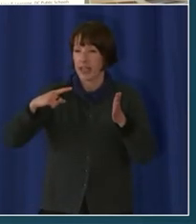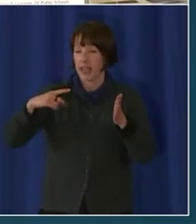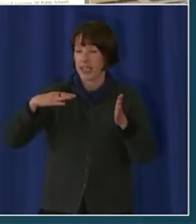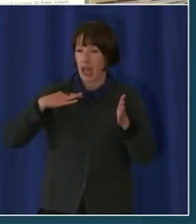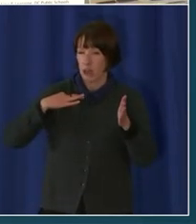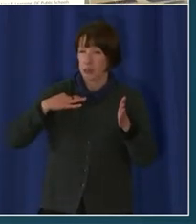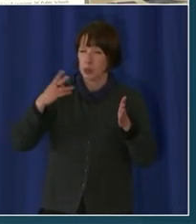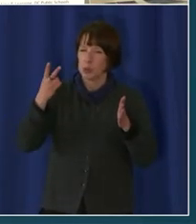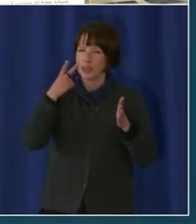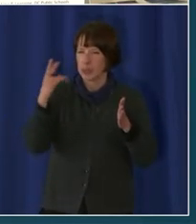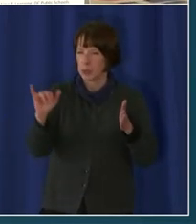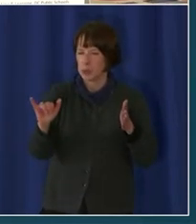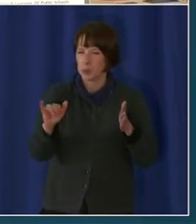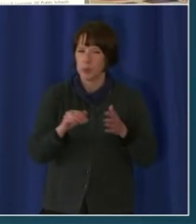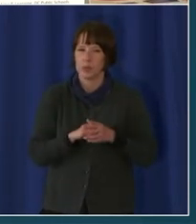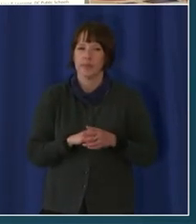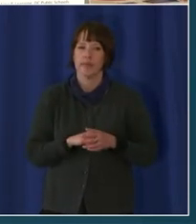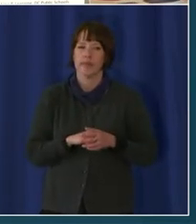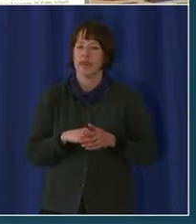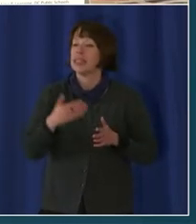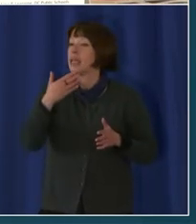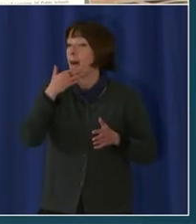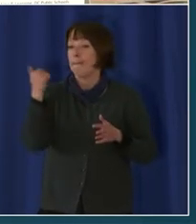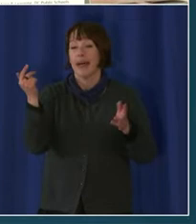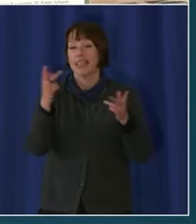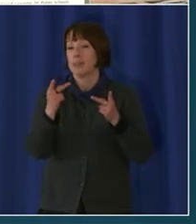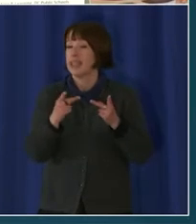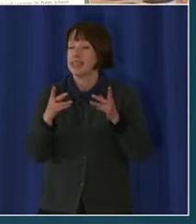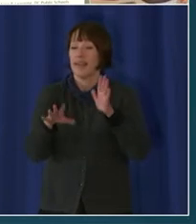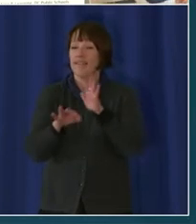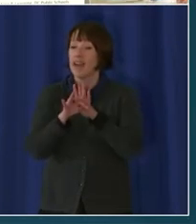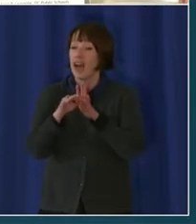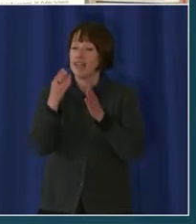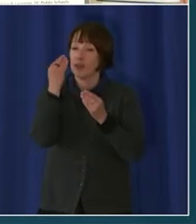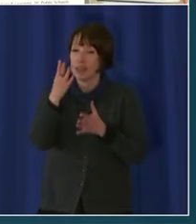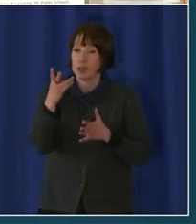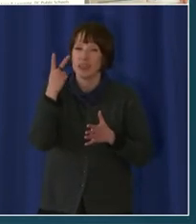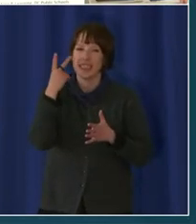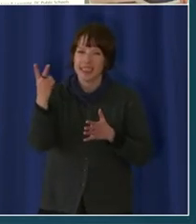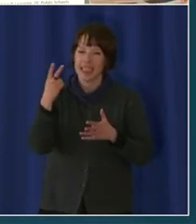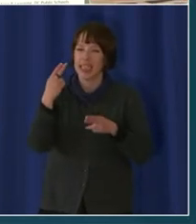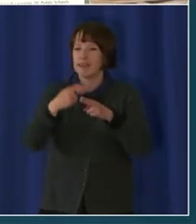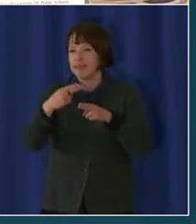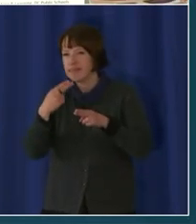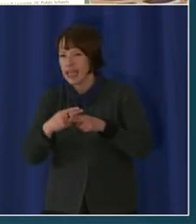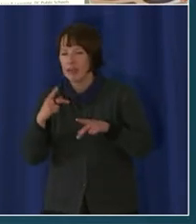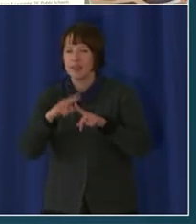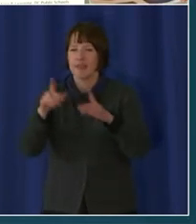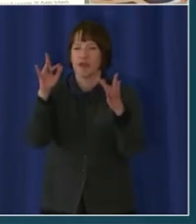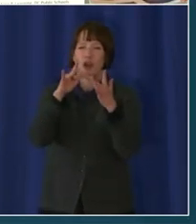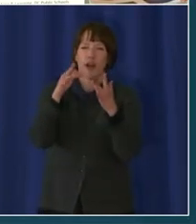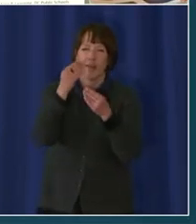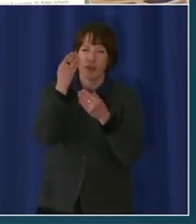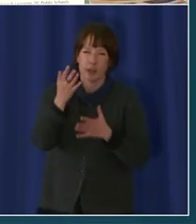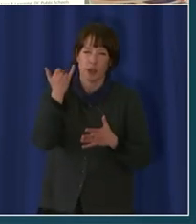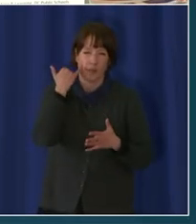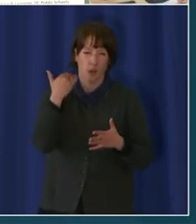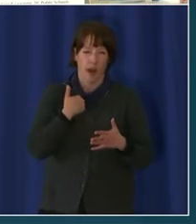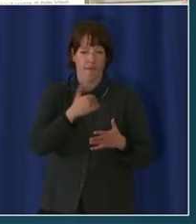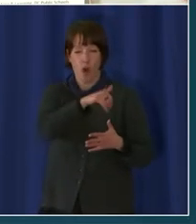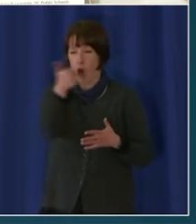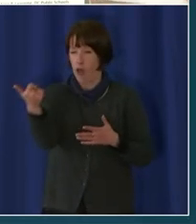you can see that as well. So that is the best place to go. There's also contact information there in case you need to ask any